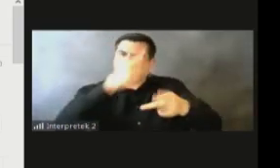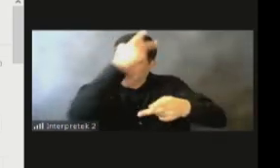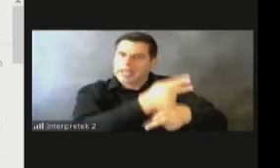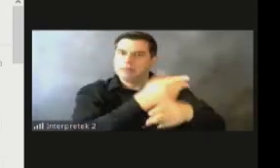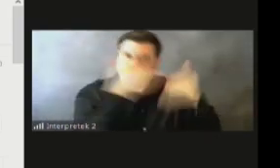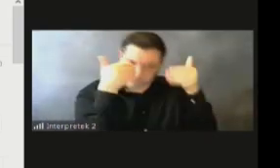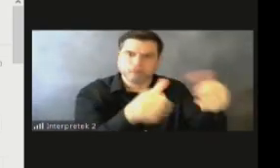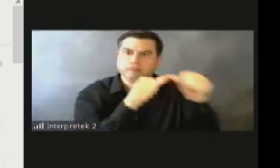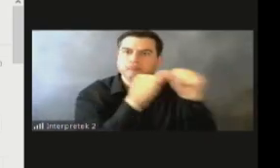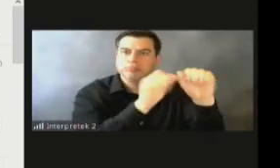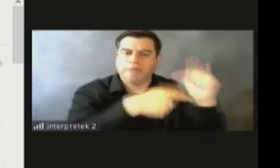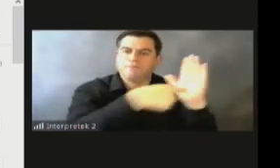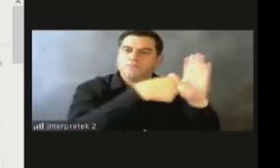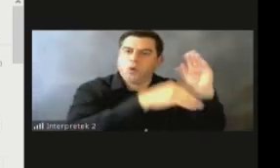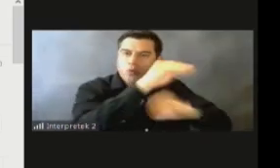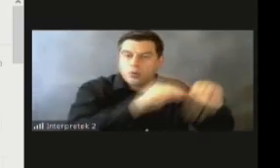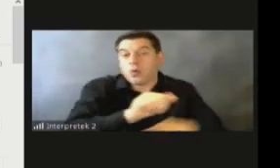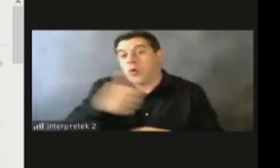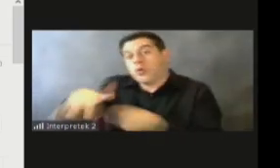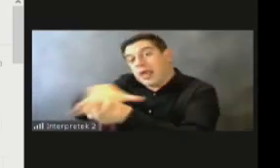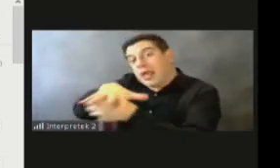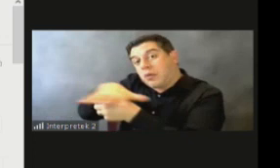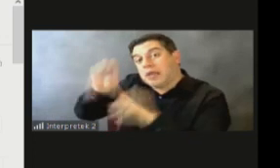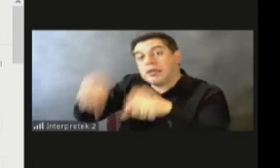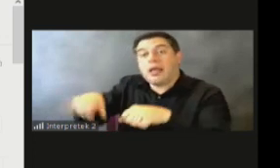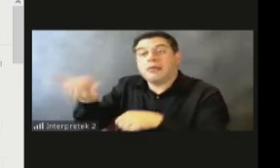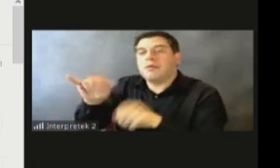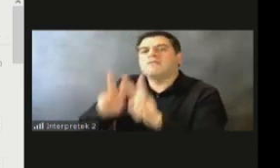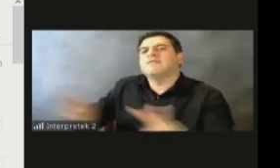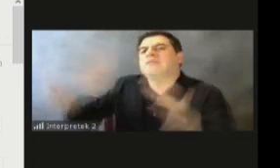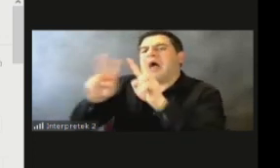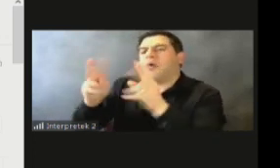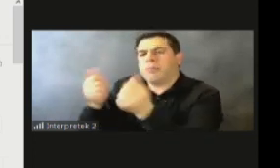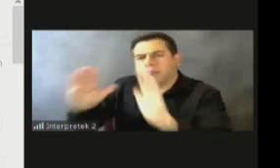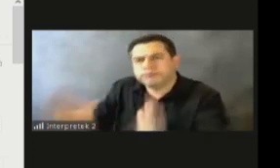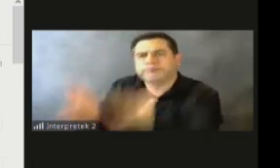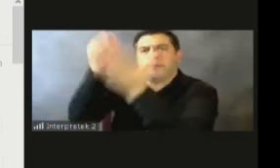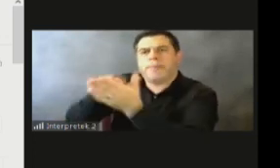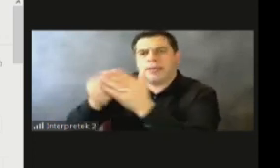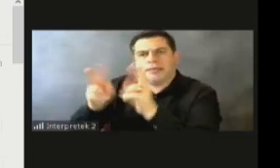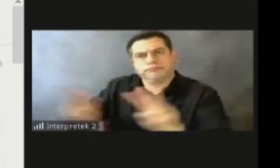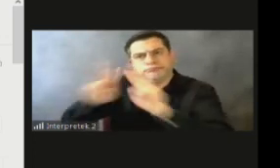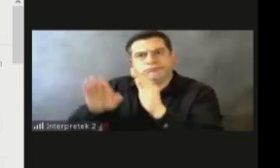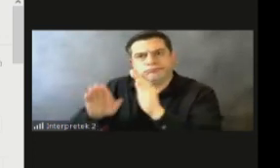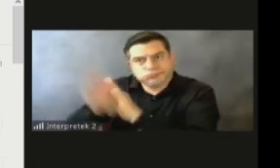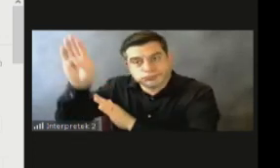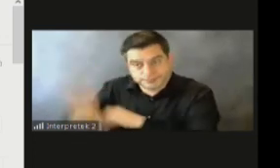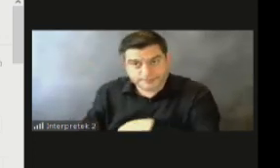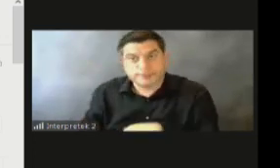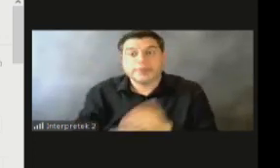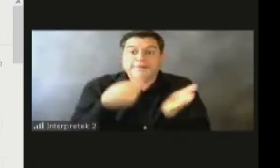appreciation. And then the subsidy sources. And so what the Florida Housing Coalition has done in partnership with Florida Housing